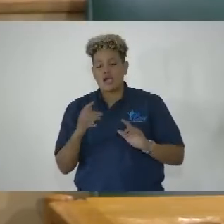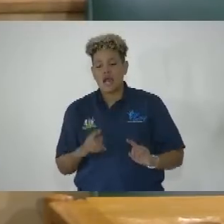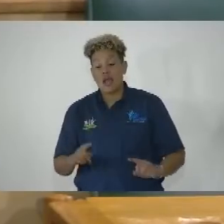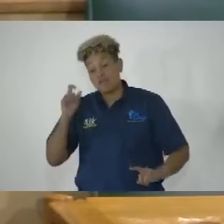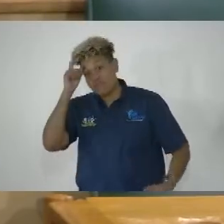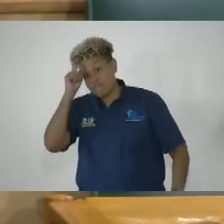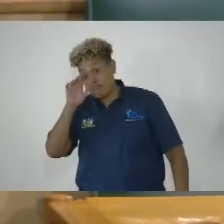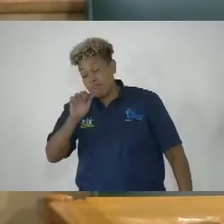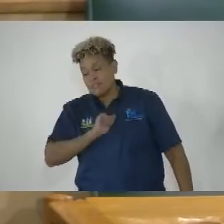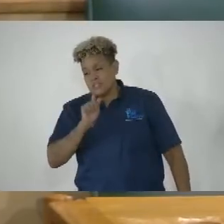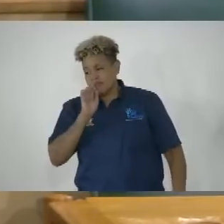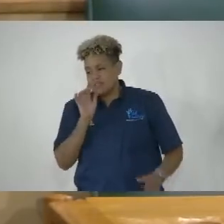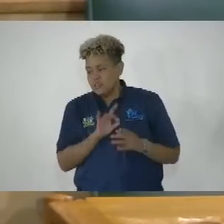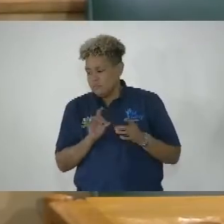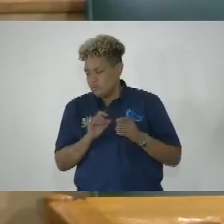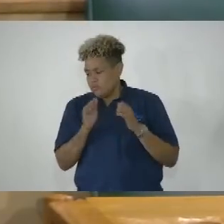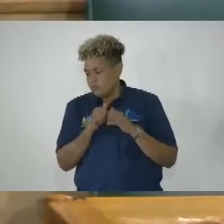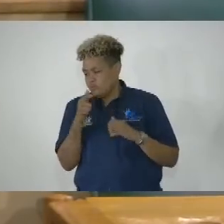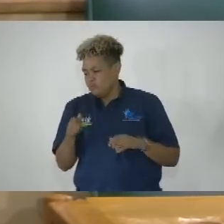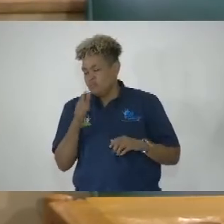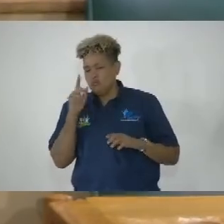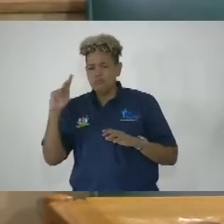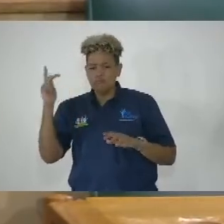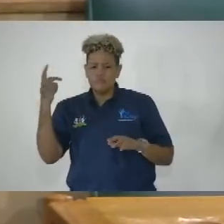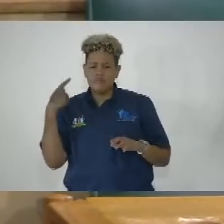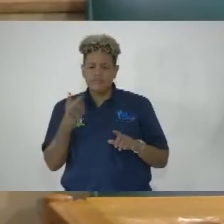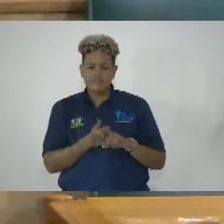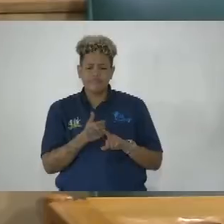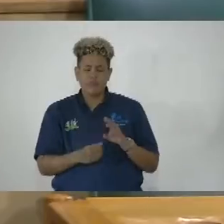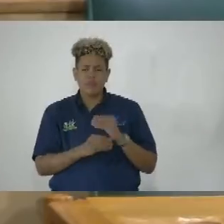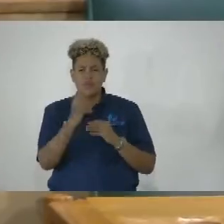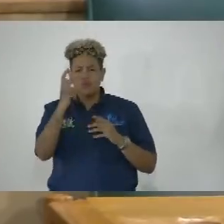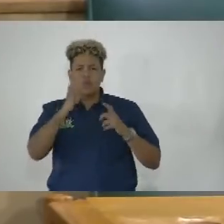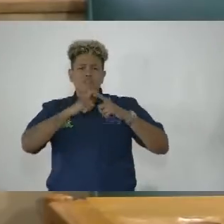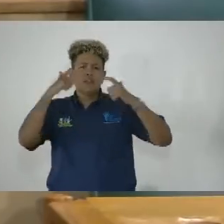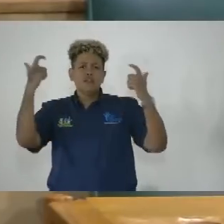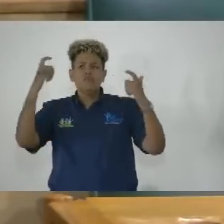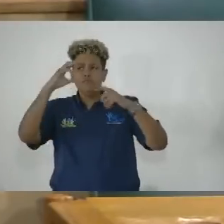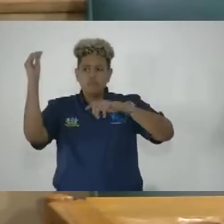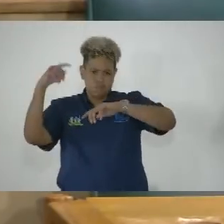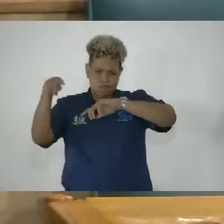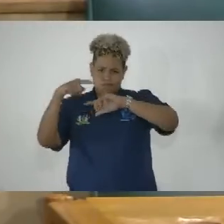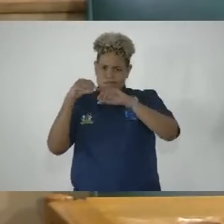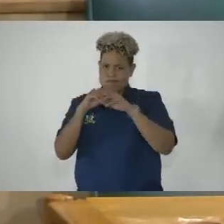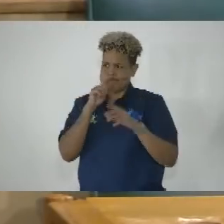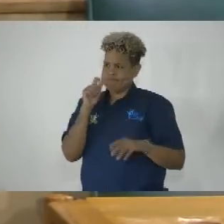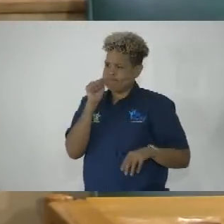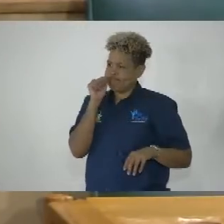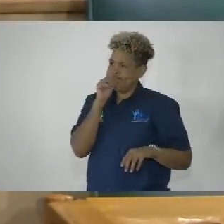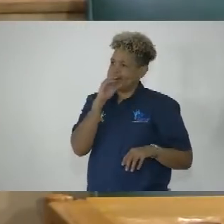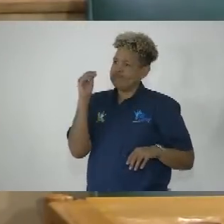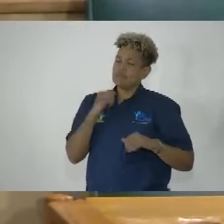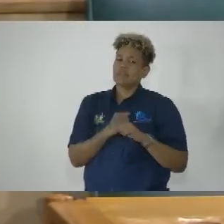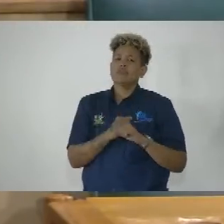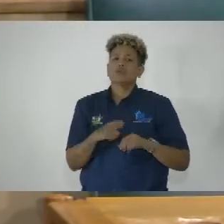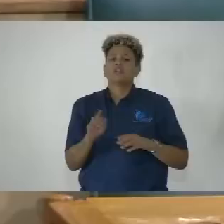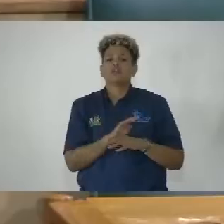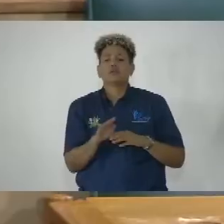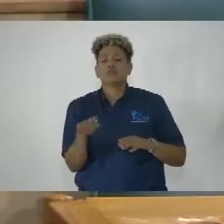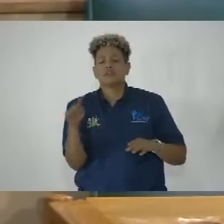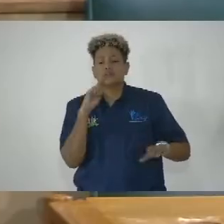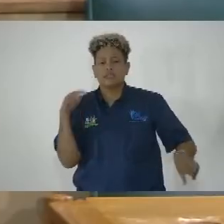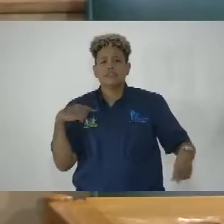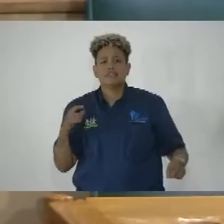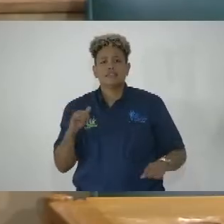However, I've spoken with the principals of two of the largest companies in the private security industry since